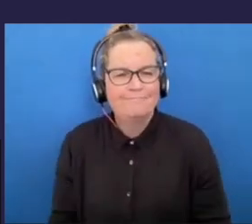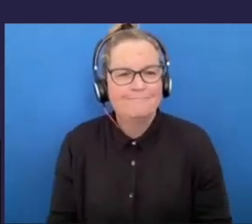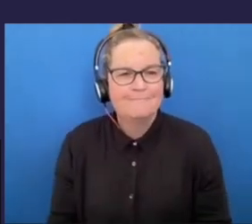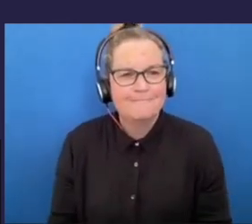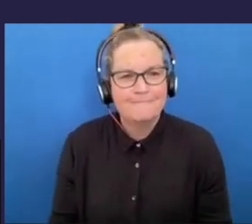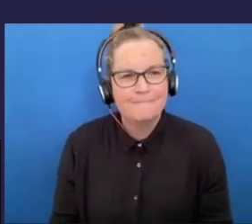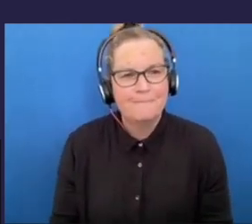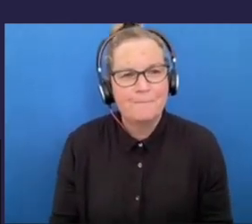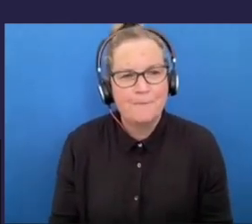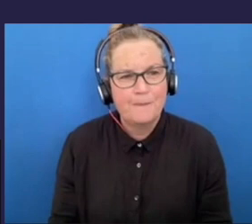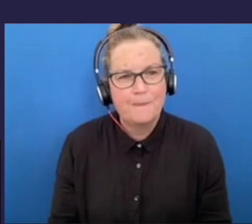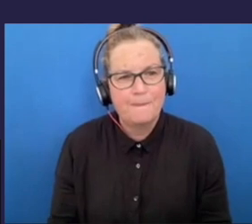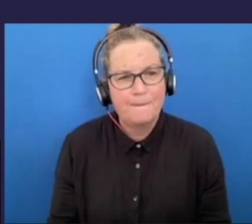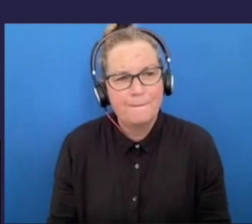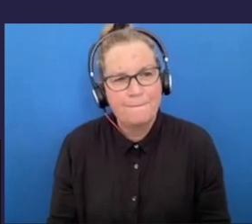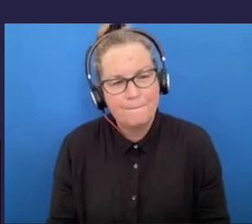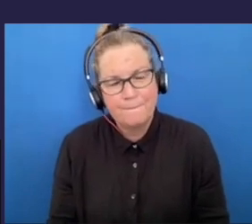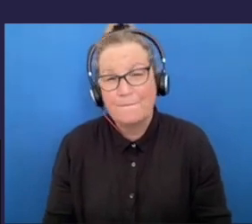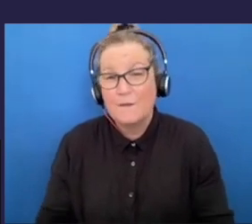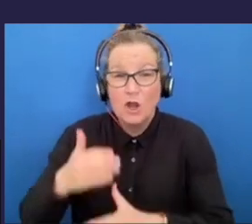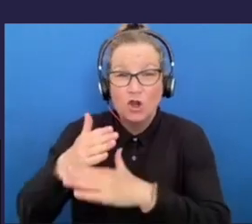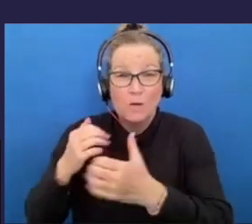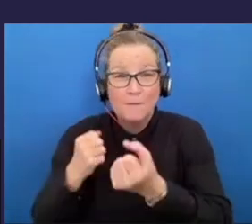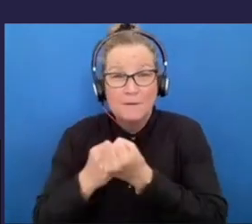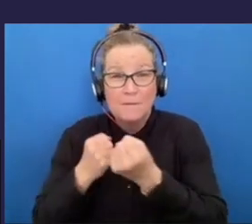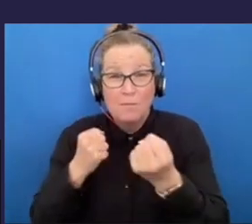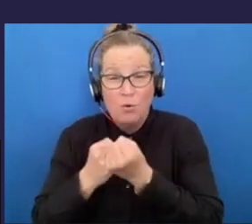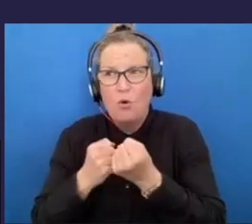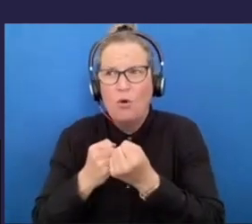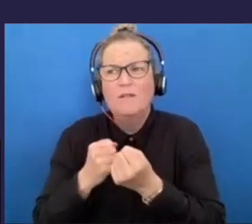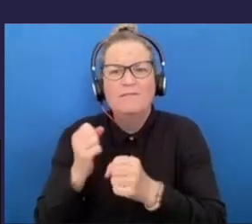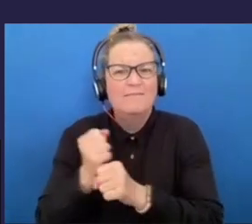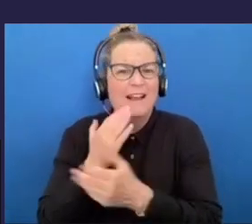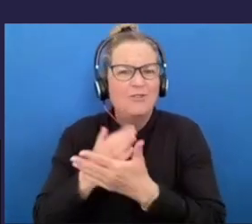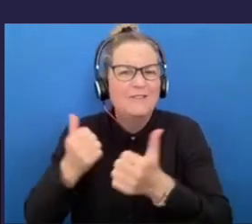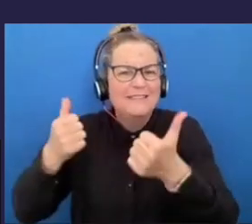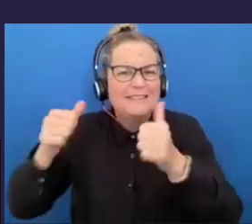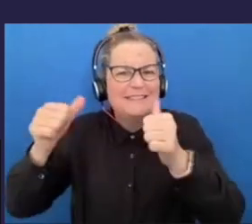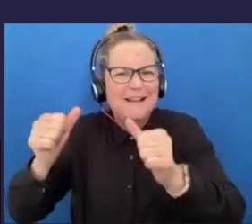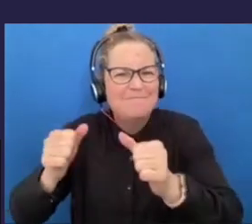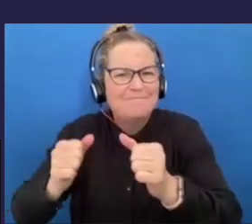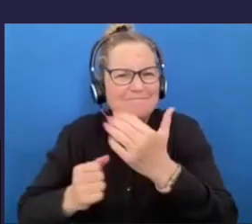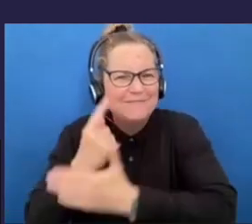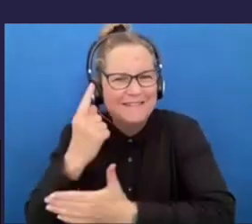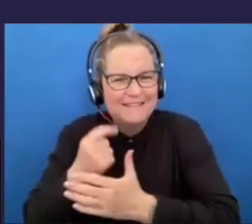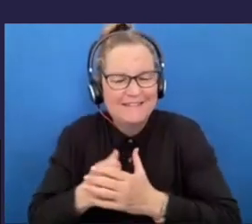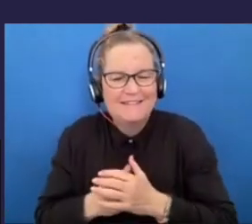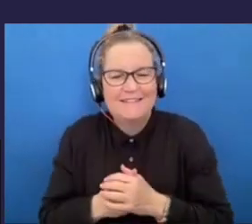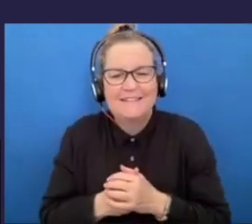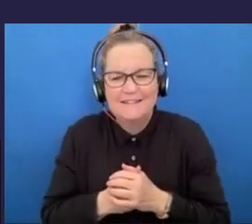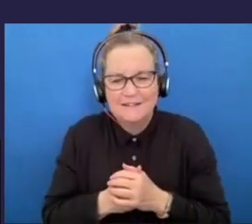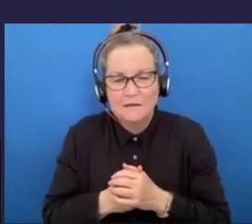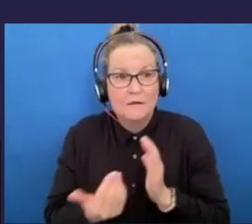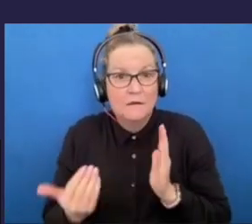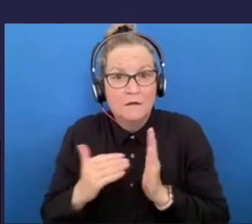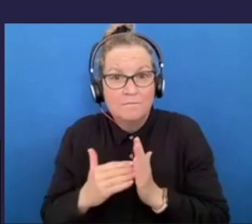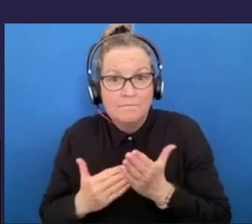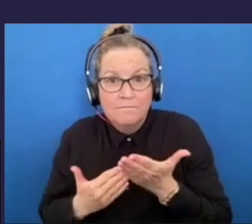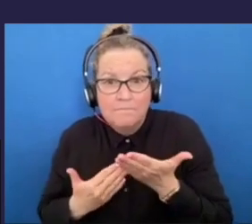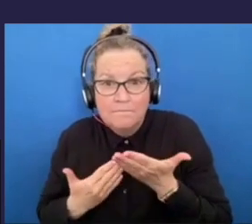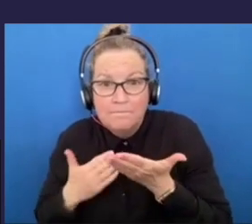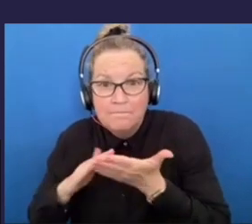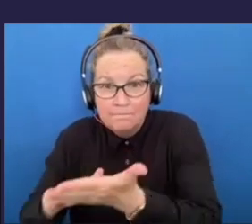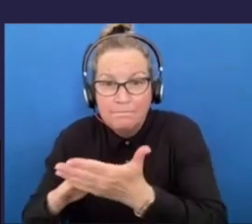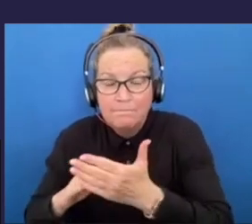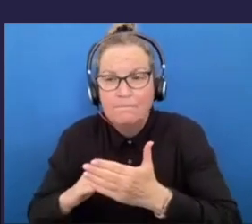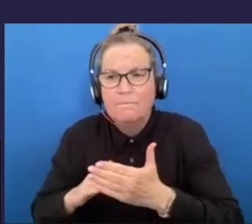On-the-job support is one of the keys to success for customized supported employment. The fact that we add extra help for workers with various